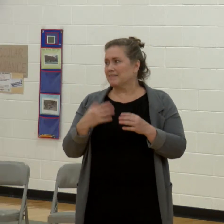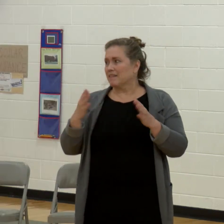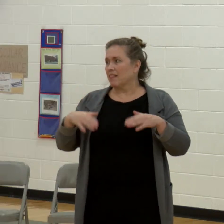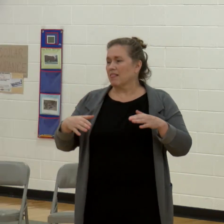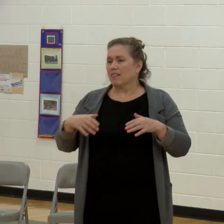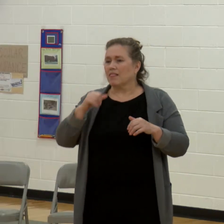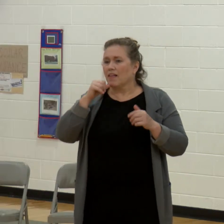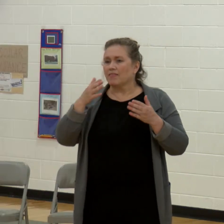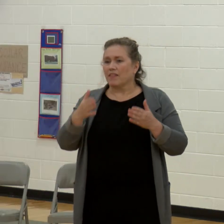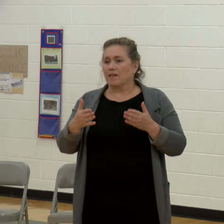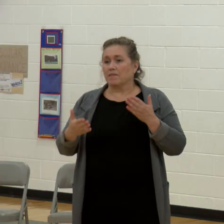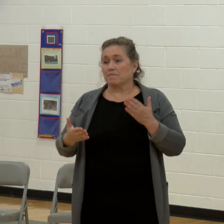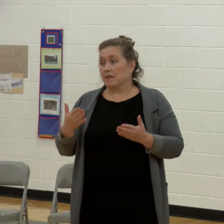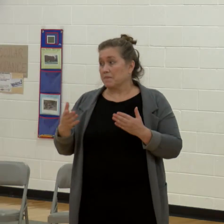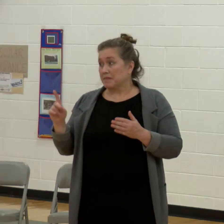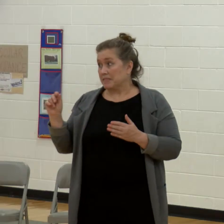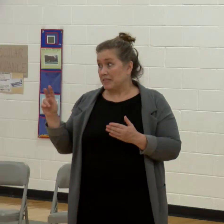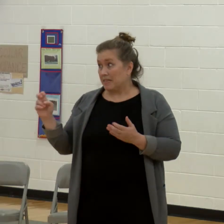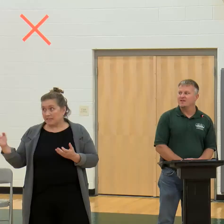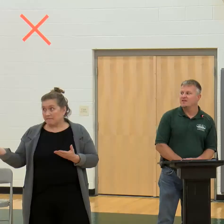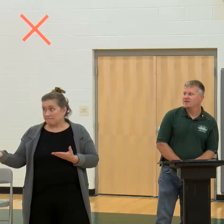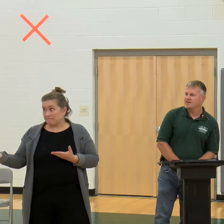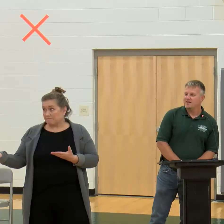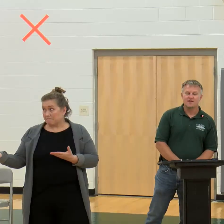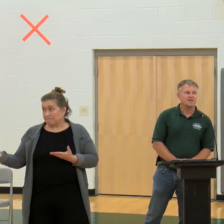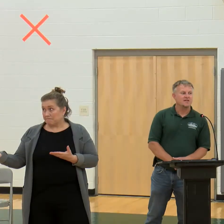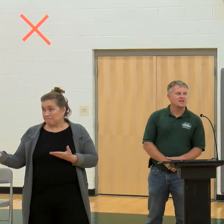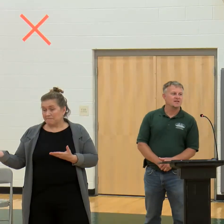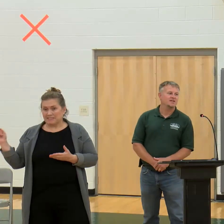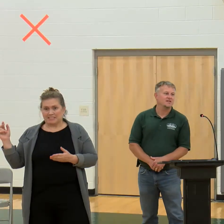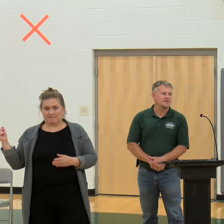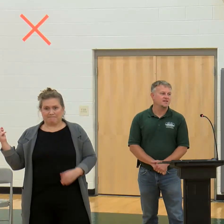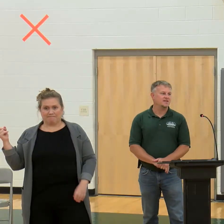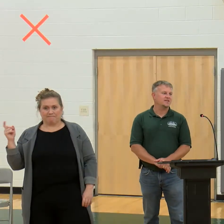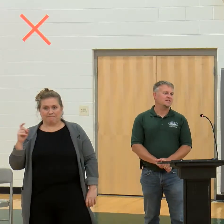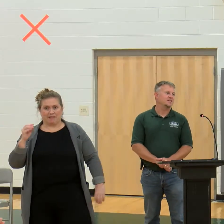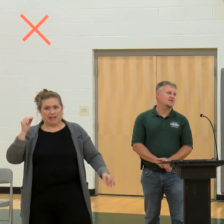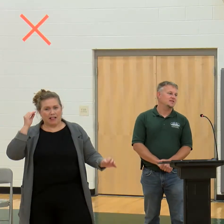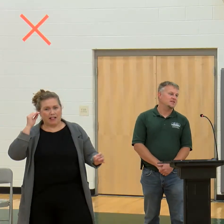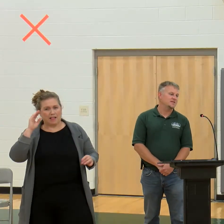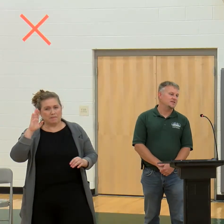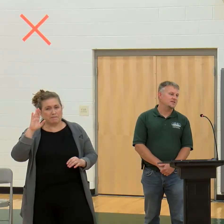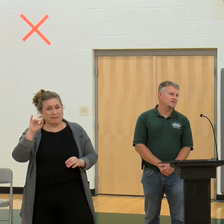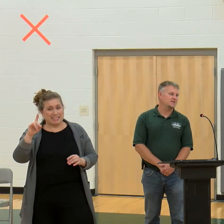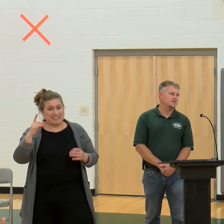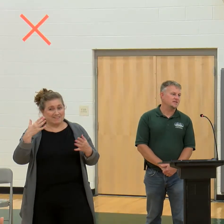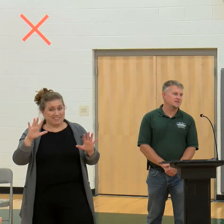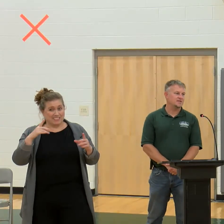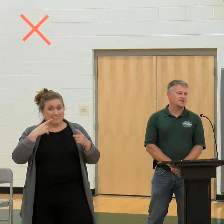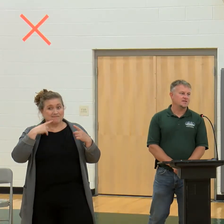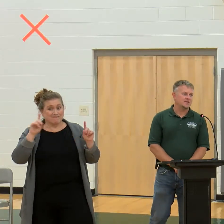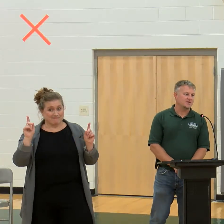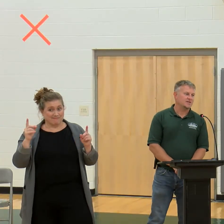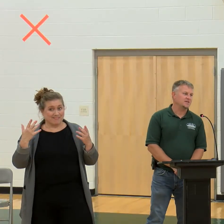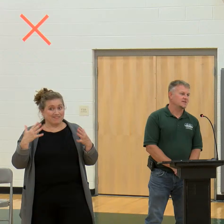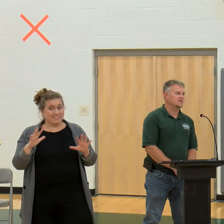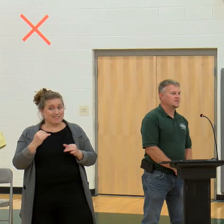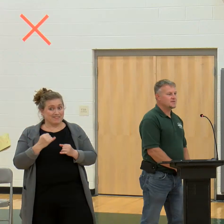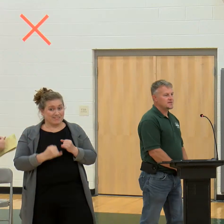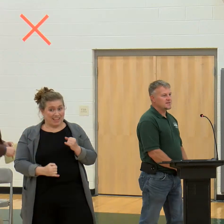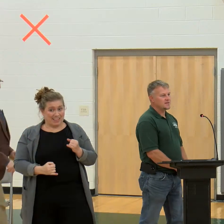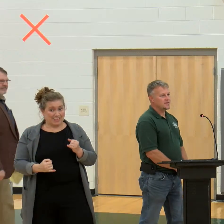takes to go from here to actually being out to bid. I was just thinking once we get to bid, you finalize your selection,